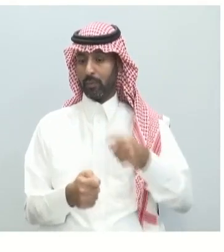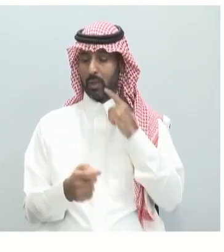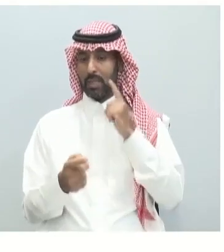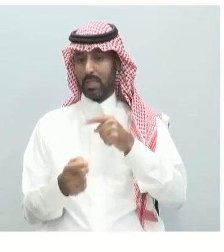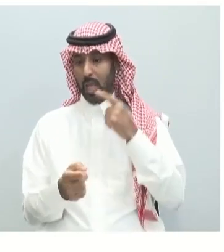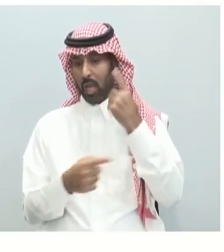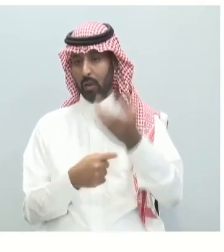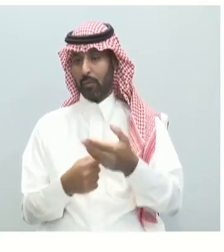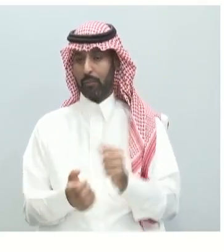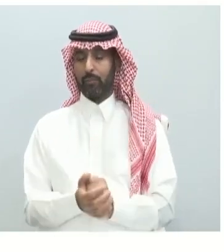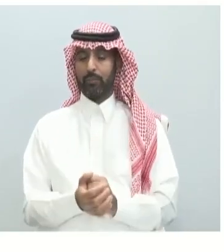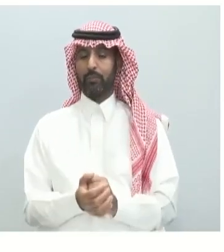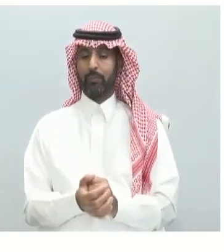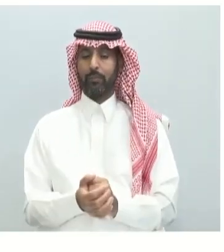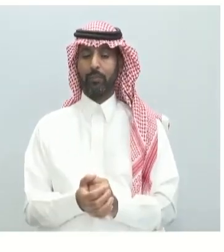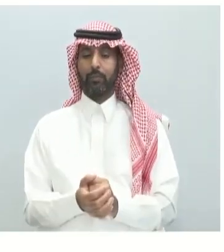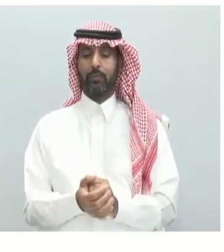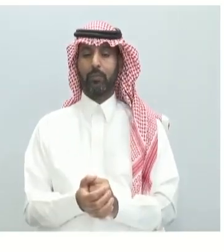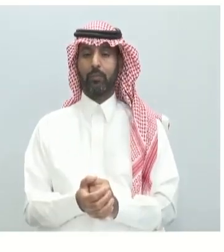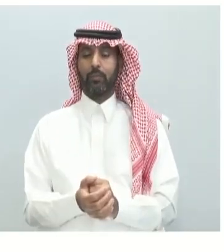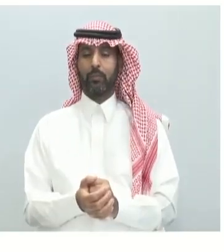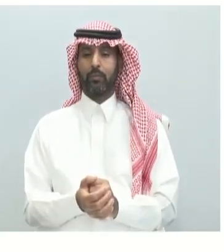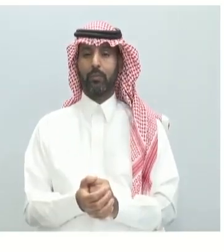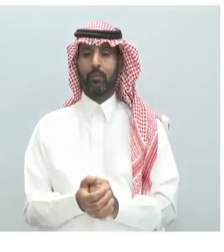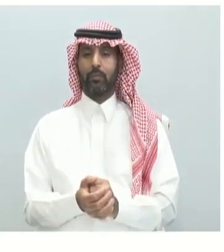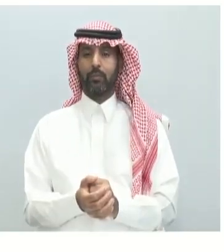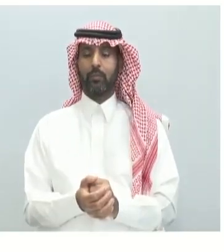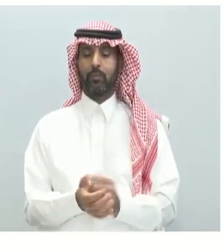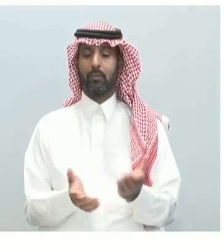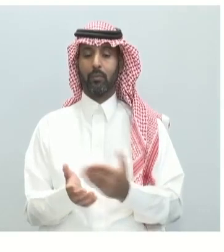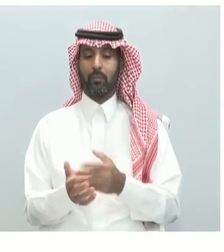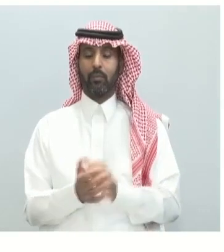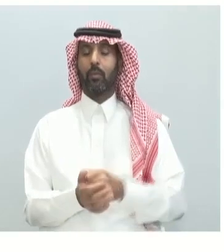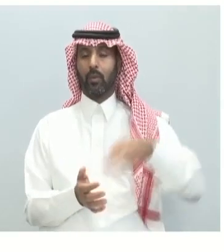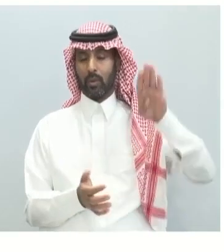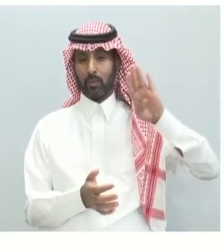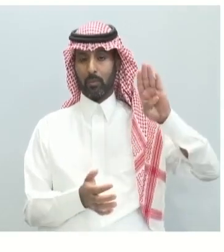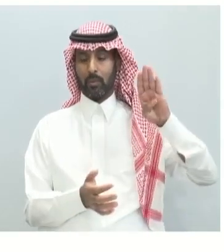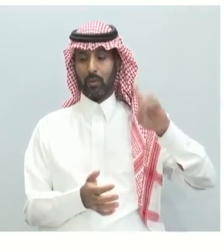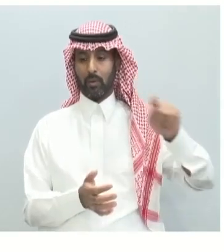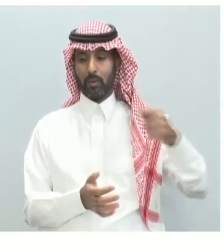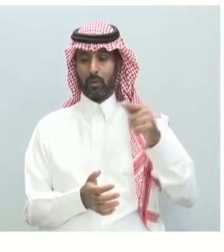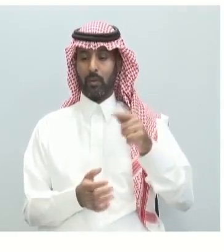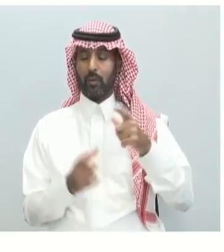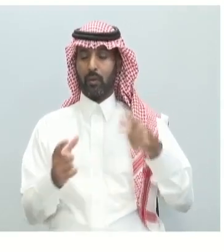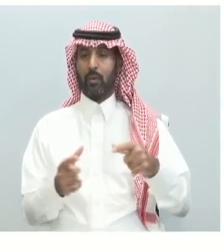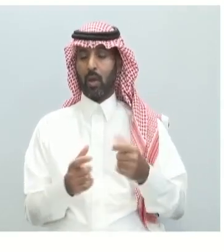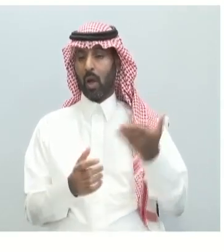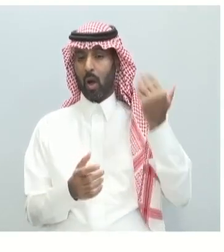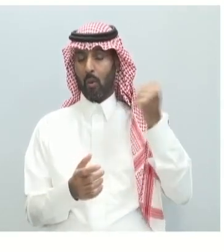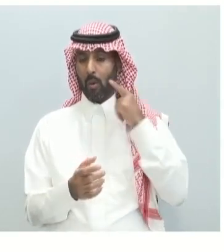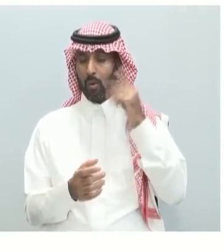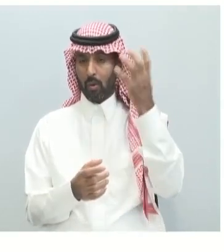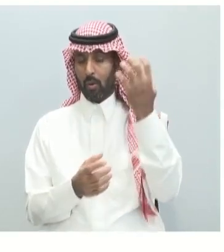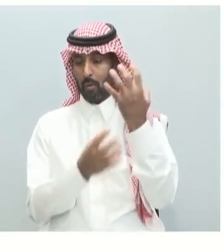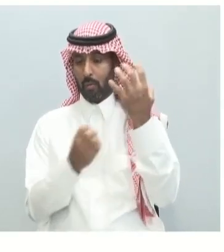week? So what is a share of the farm? Yes, that's correct. It's B. It's a bag of vegetables that you buy before the growing